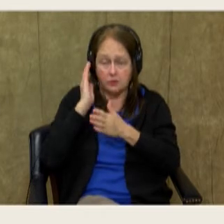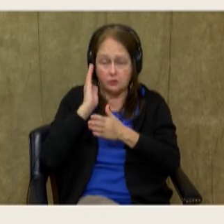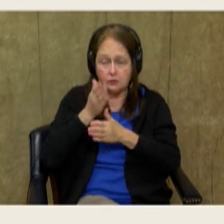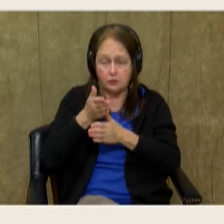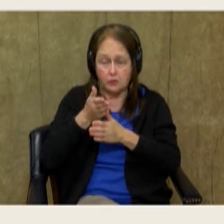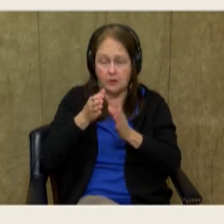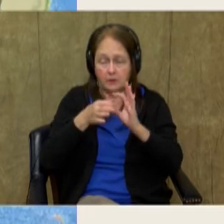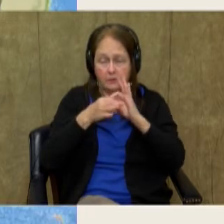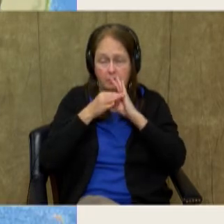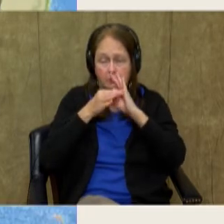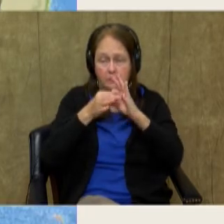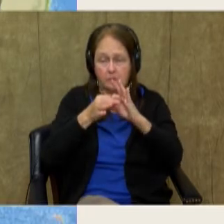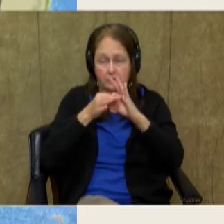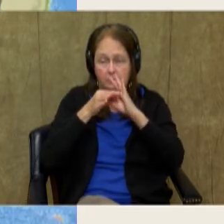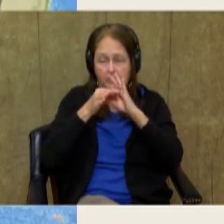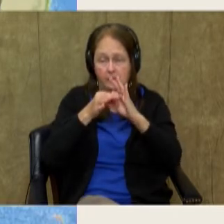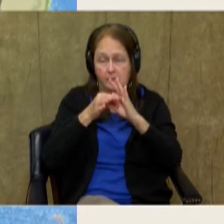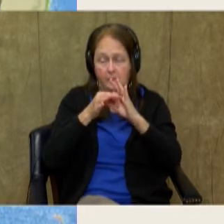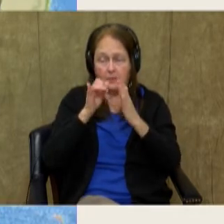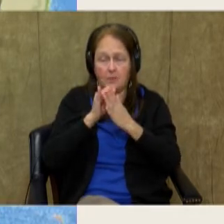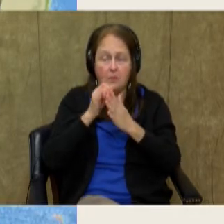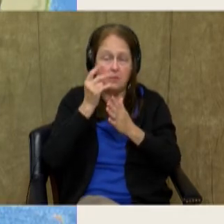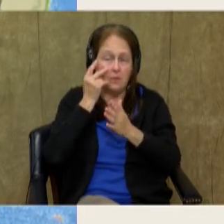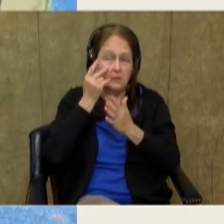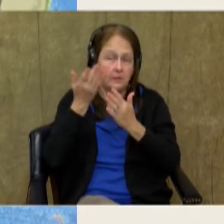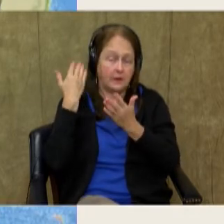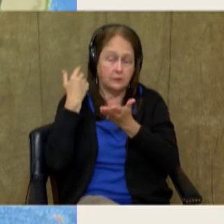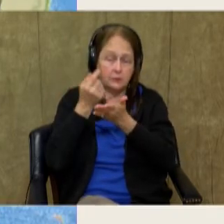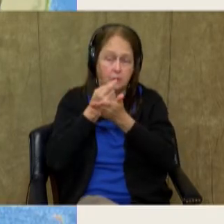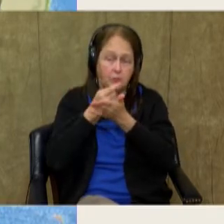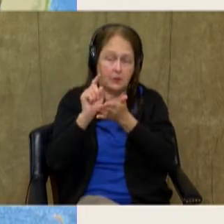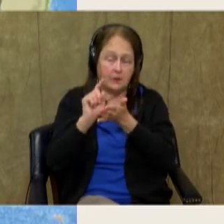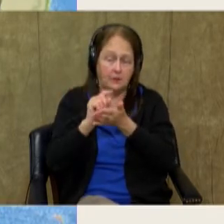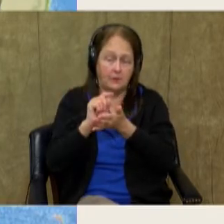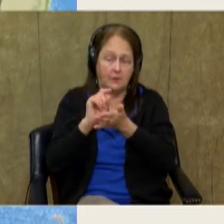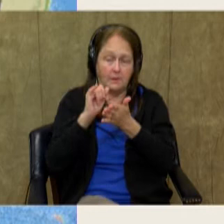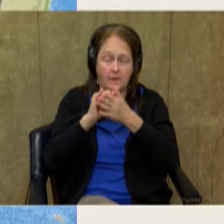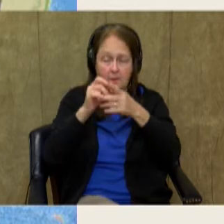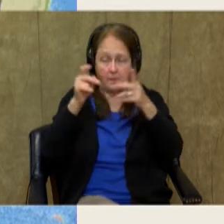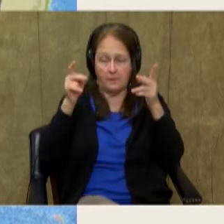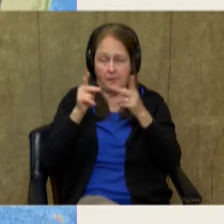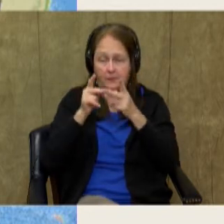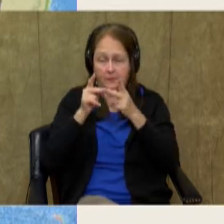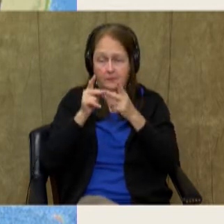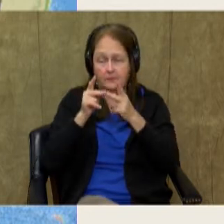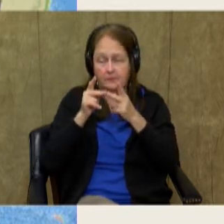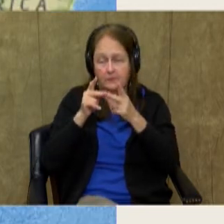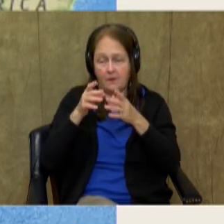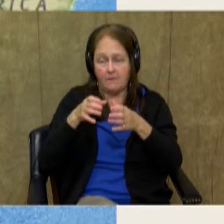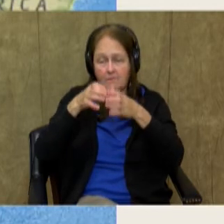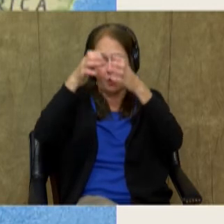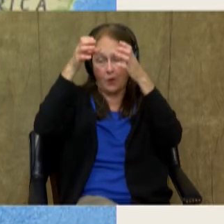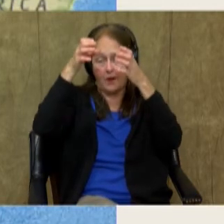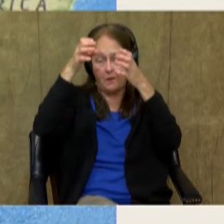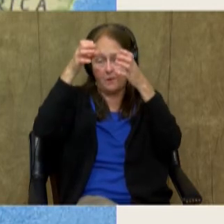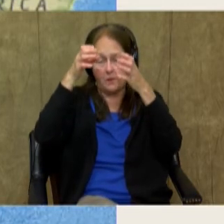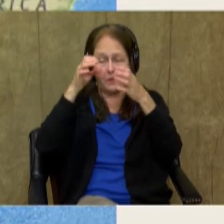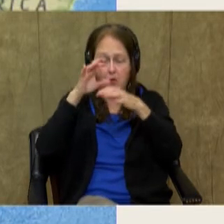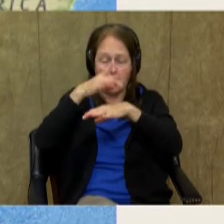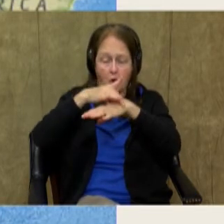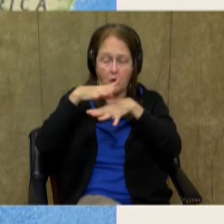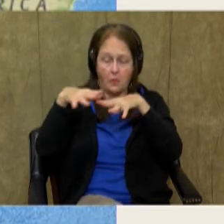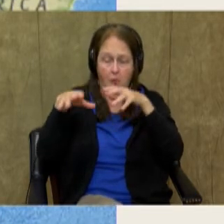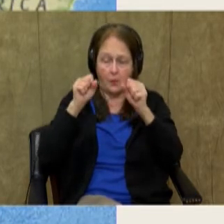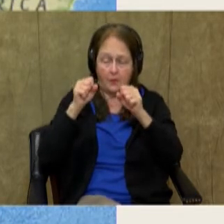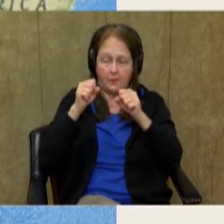correlation along the edges here. And that's what we saw last week when we looked at the location of significant volcanic eruptions and